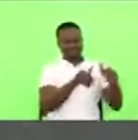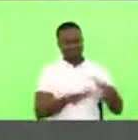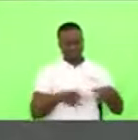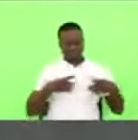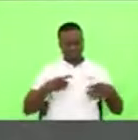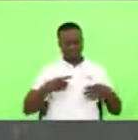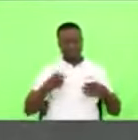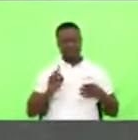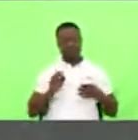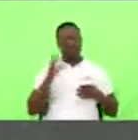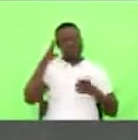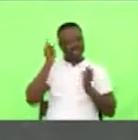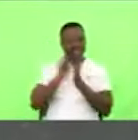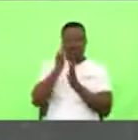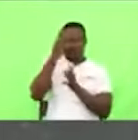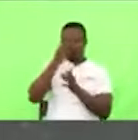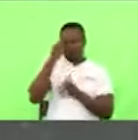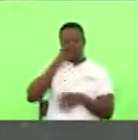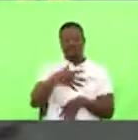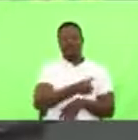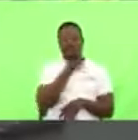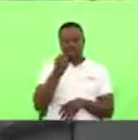it is with the Romans. I don't know.